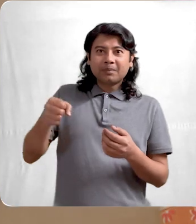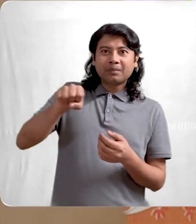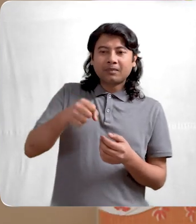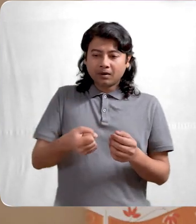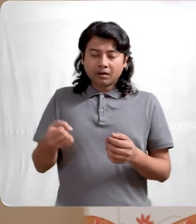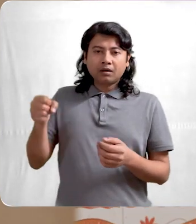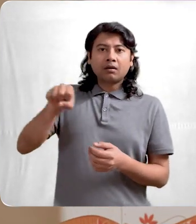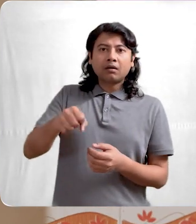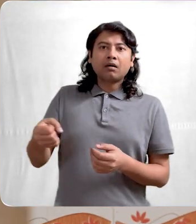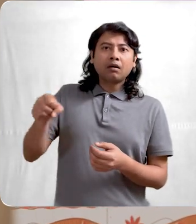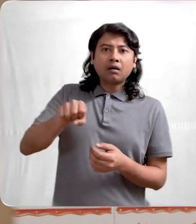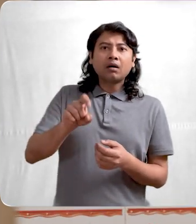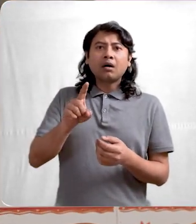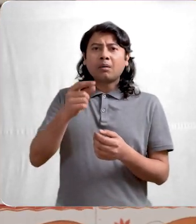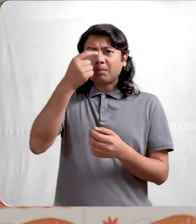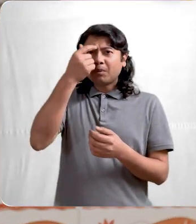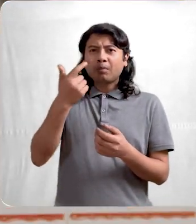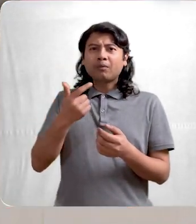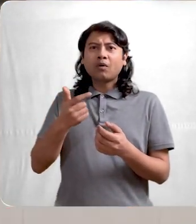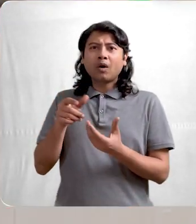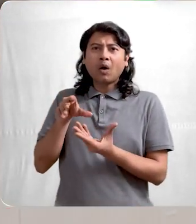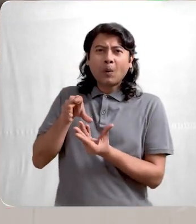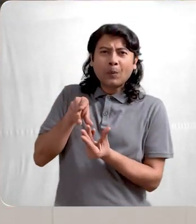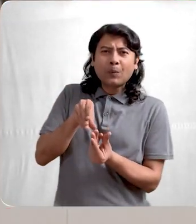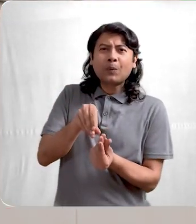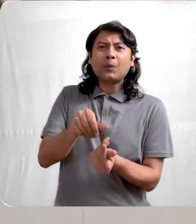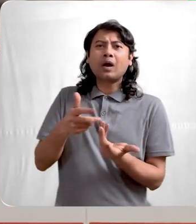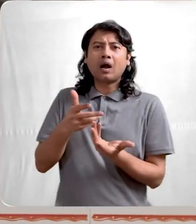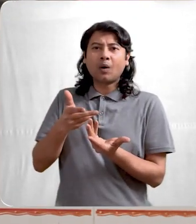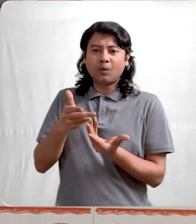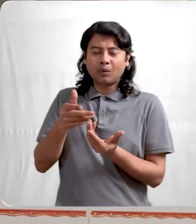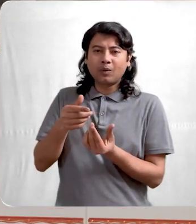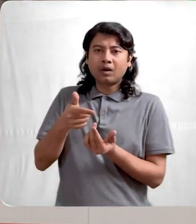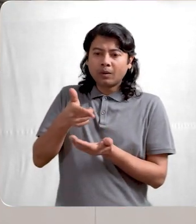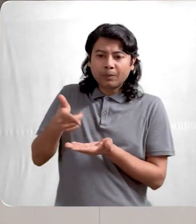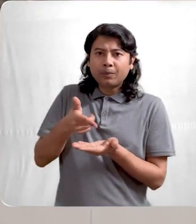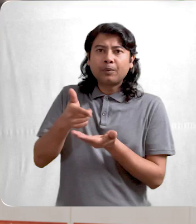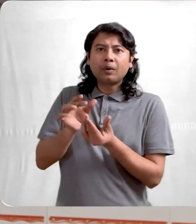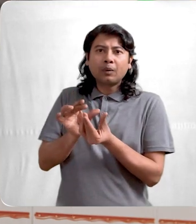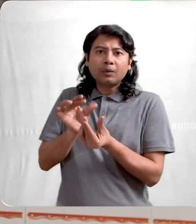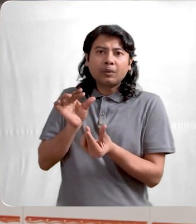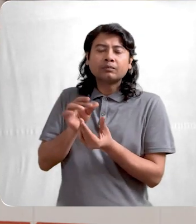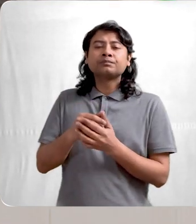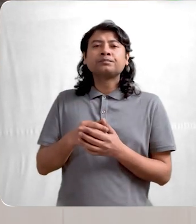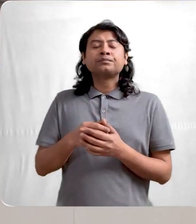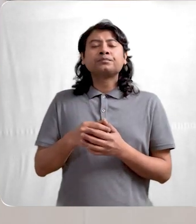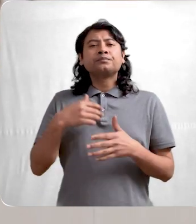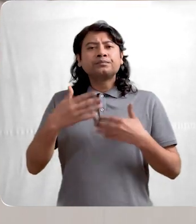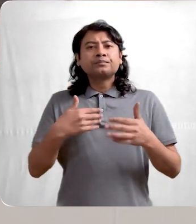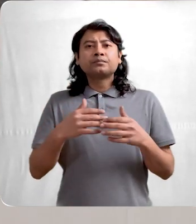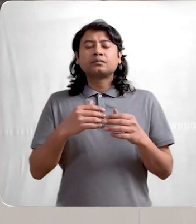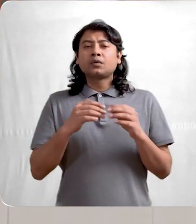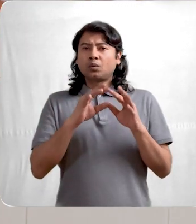of containers to pour it on the canvas. I wanted to control it through a nozzle, which was not happening. So at that particular day, I was trying to